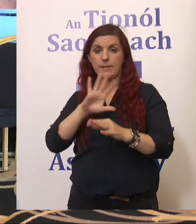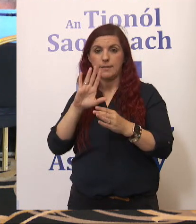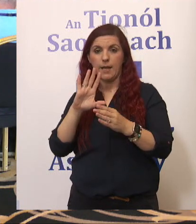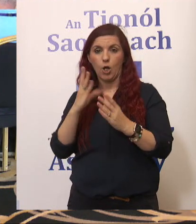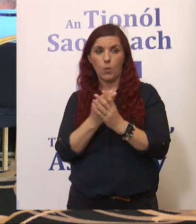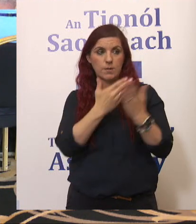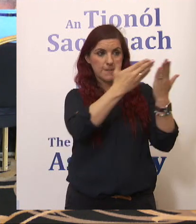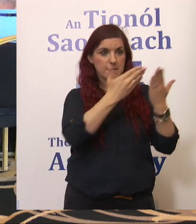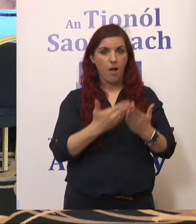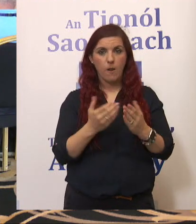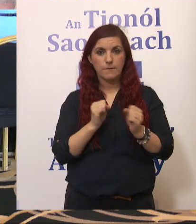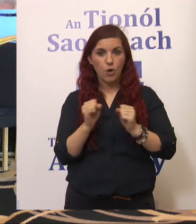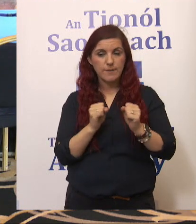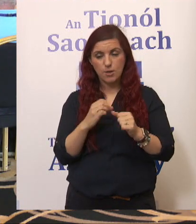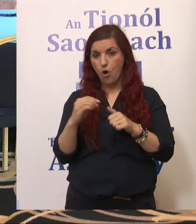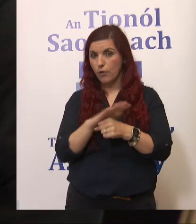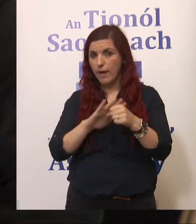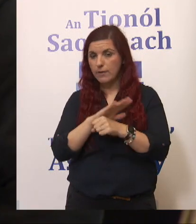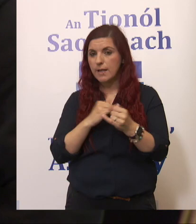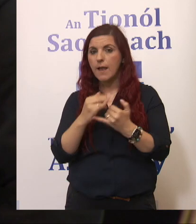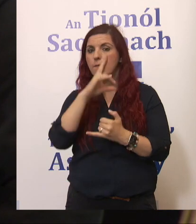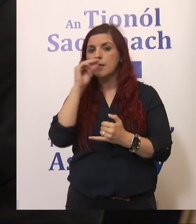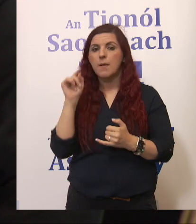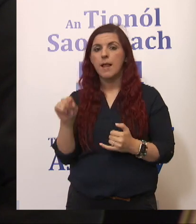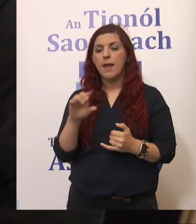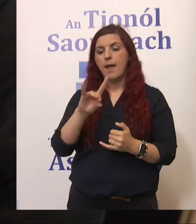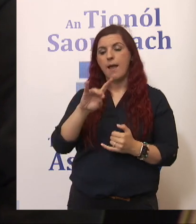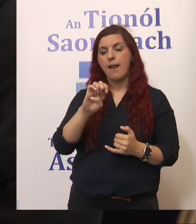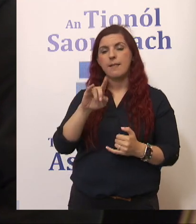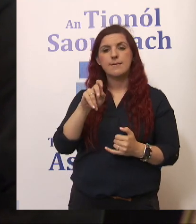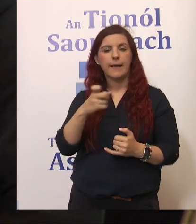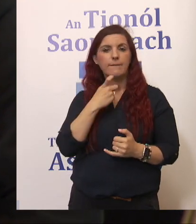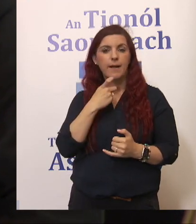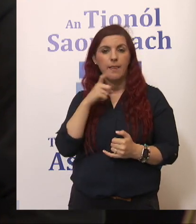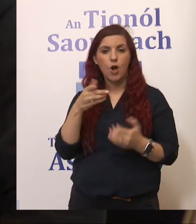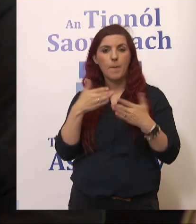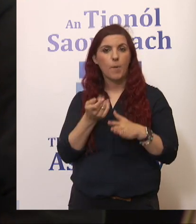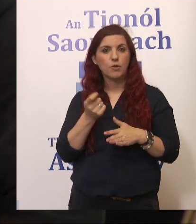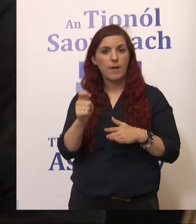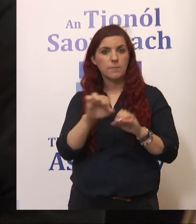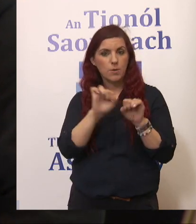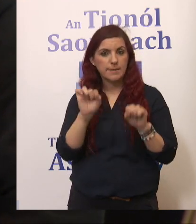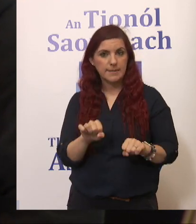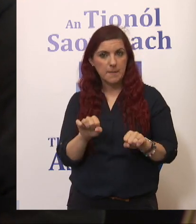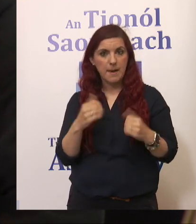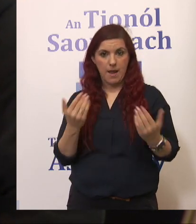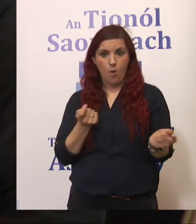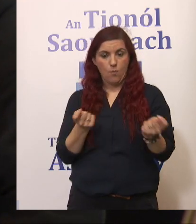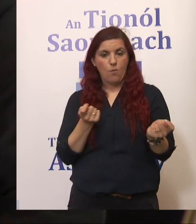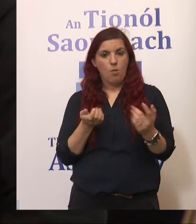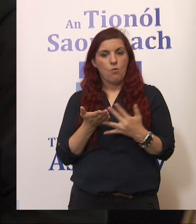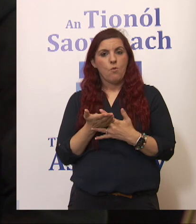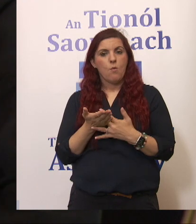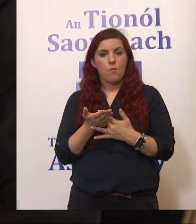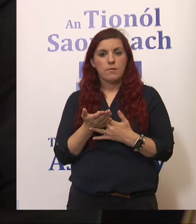services in other jurisdictions. So I mentioned, for example, the Helsinki example, the public transport system, which is run through